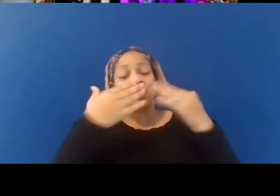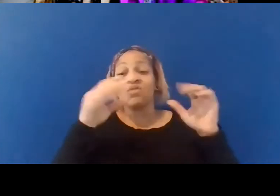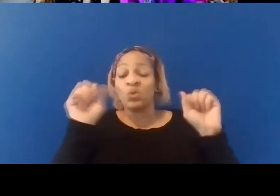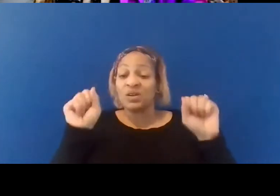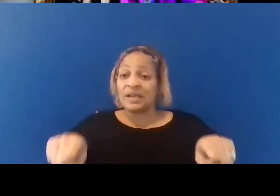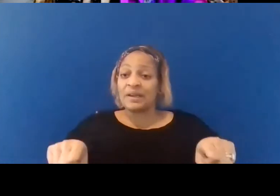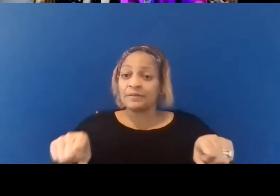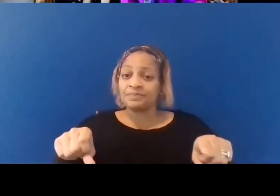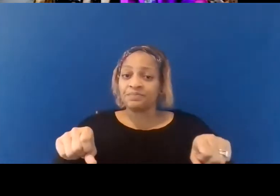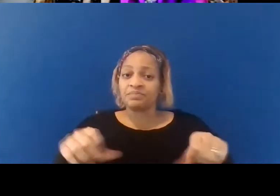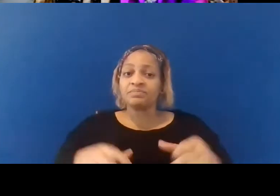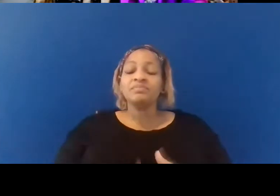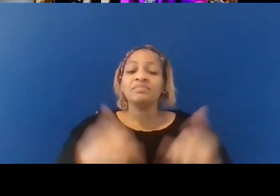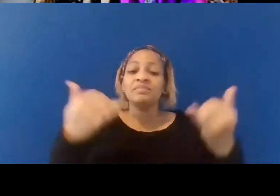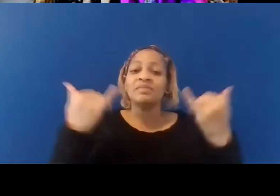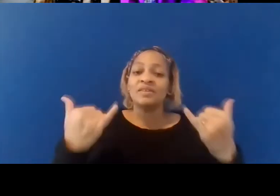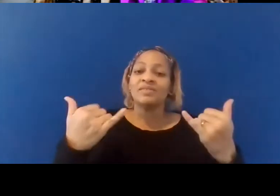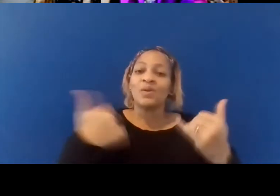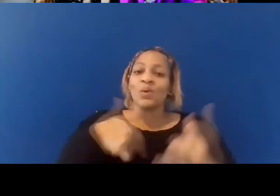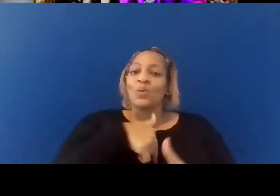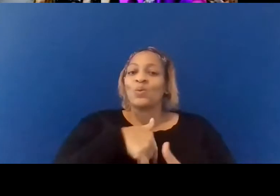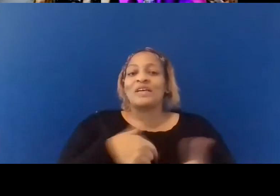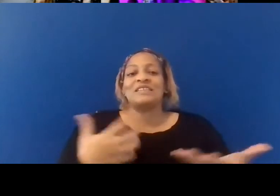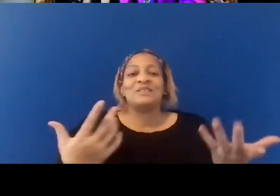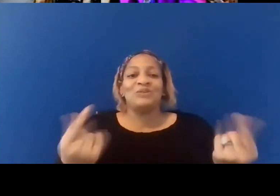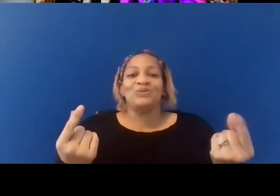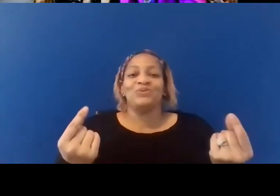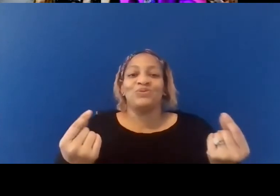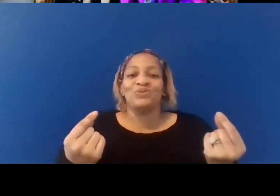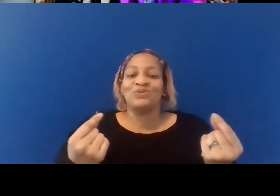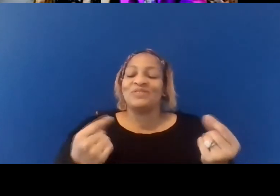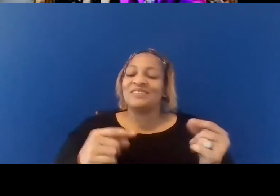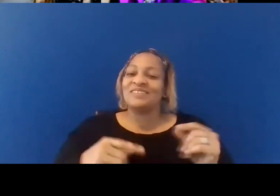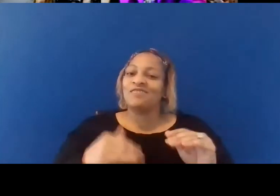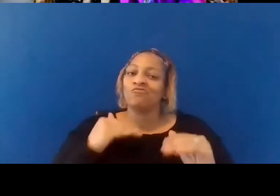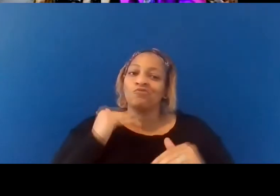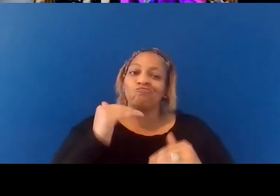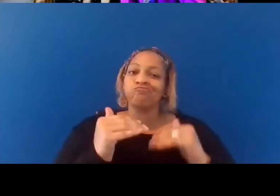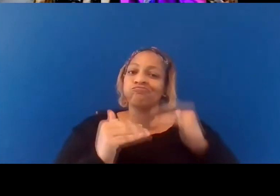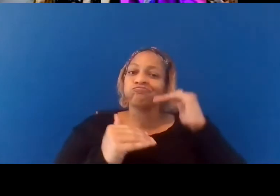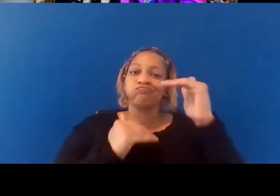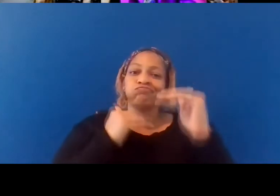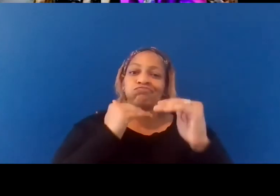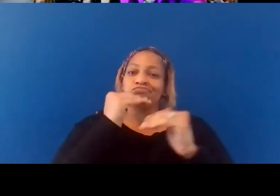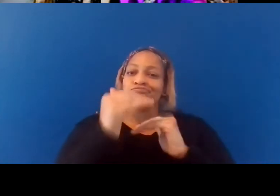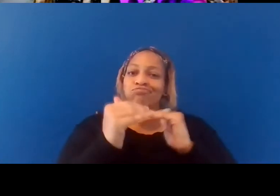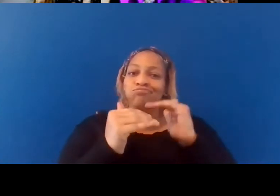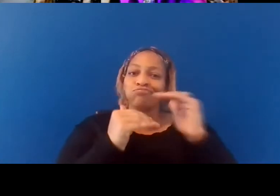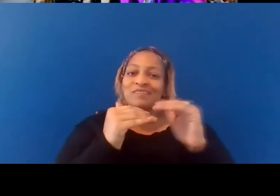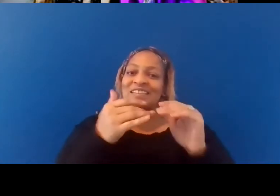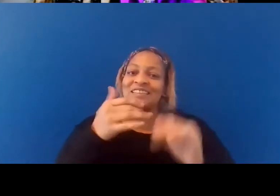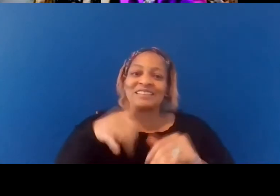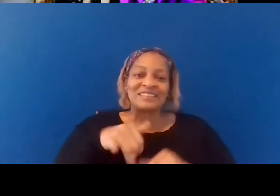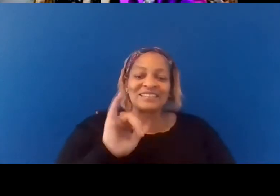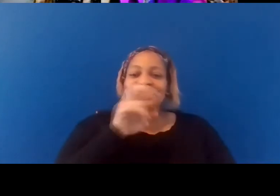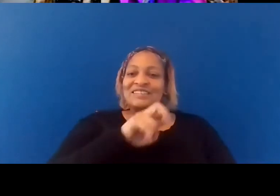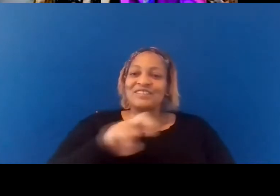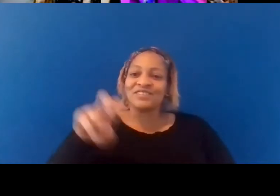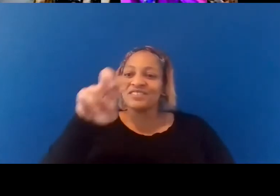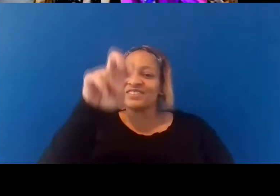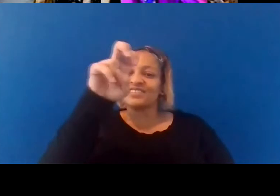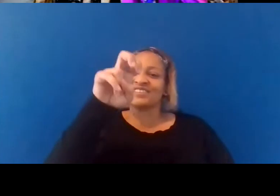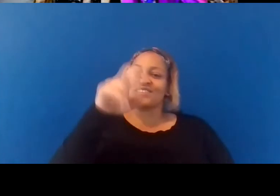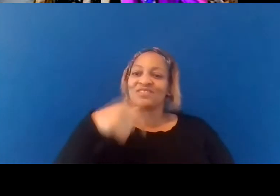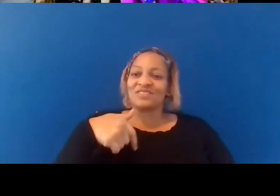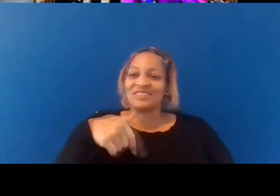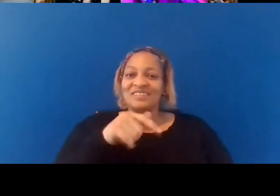Today, we are still climbing that mountain, Still pausing, still journeying, still adventuring, because